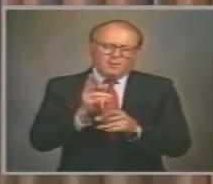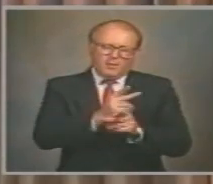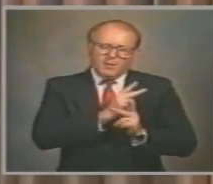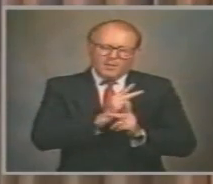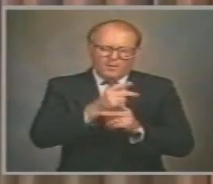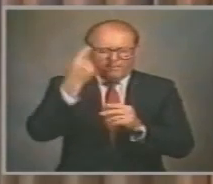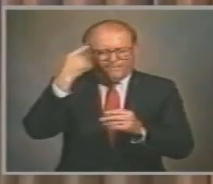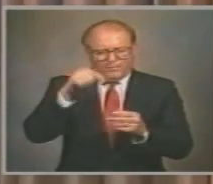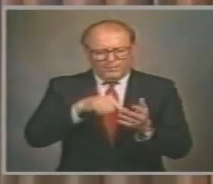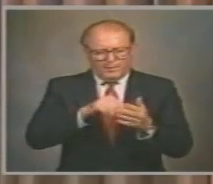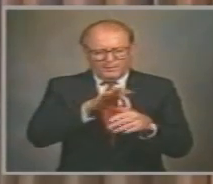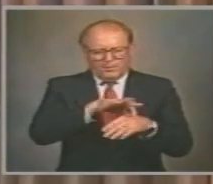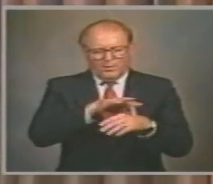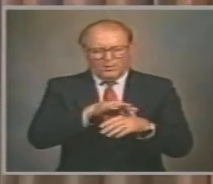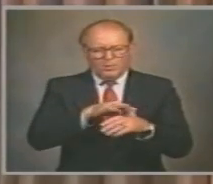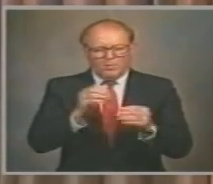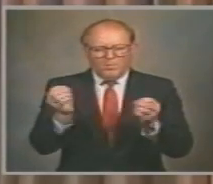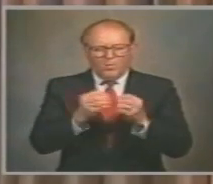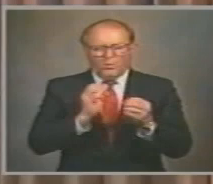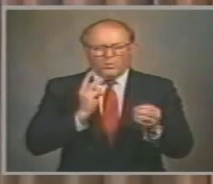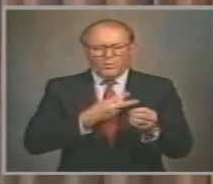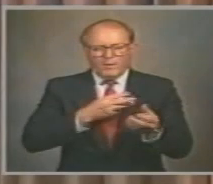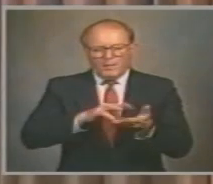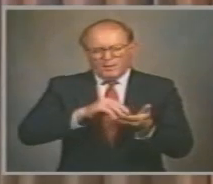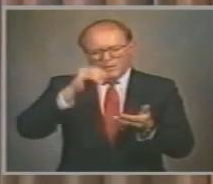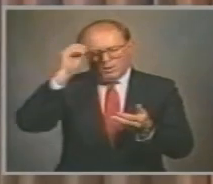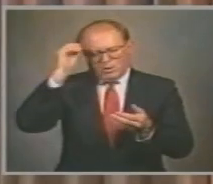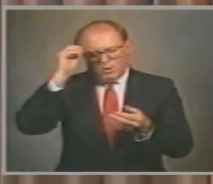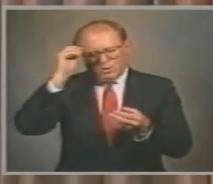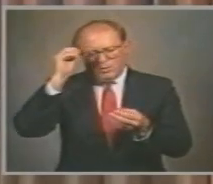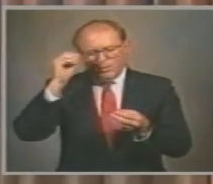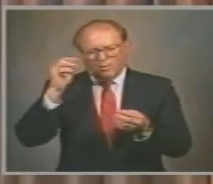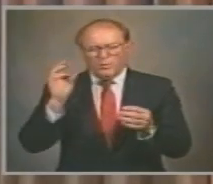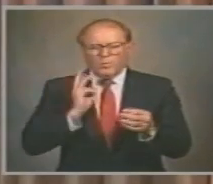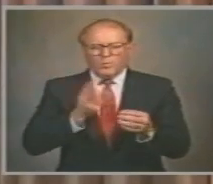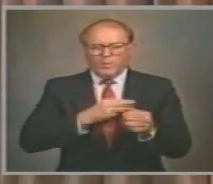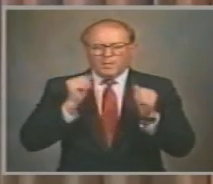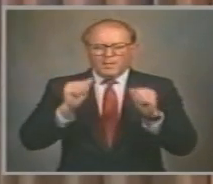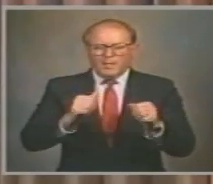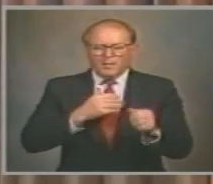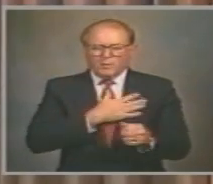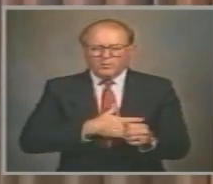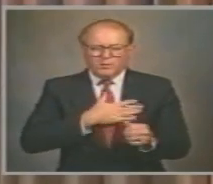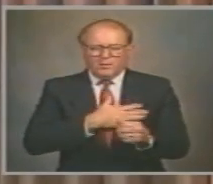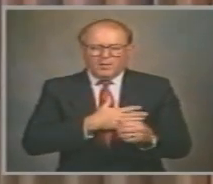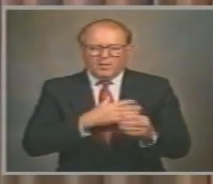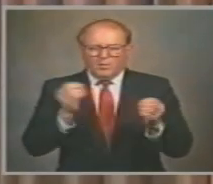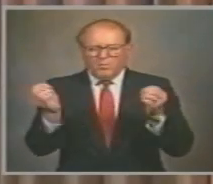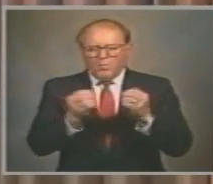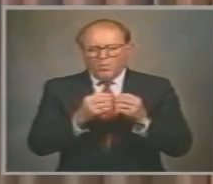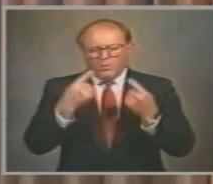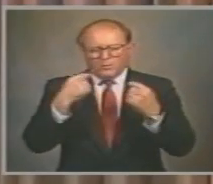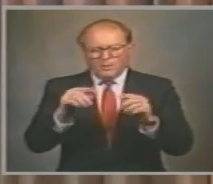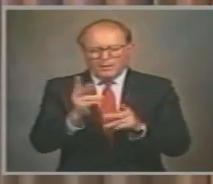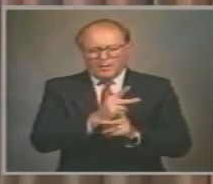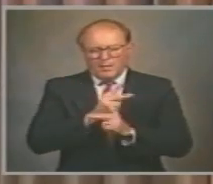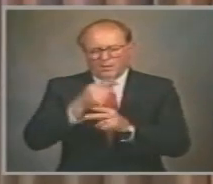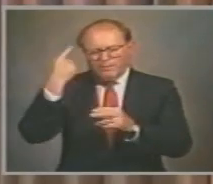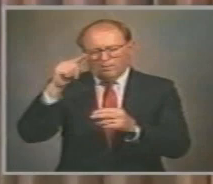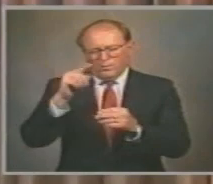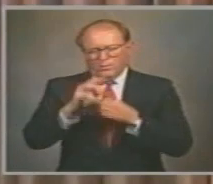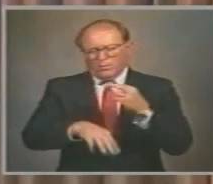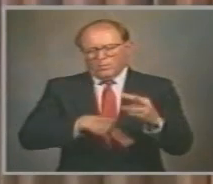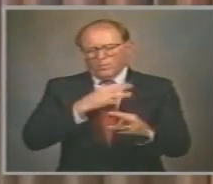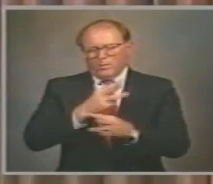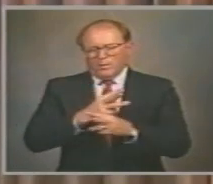that as we learn more about it, that we'll be more appreciative and put more effort into the care of the world in which